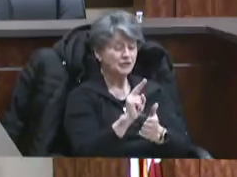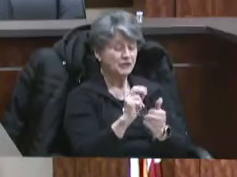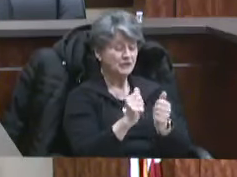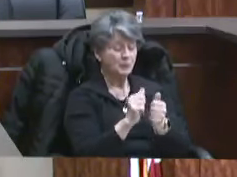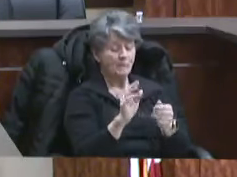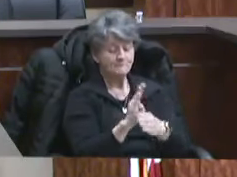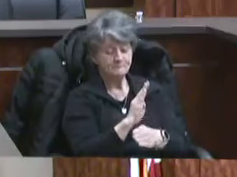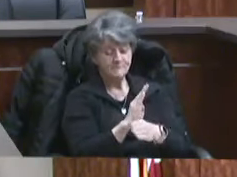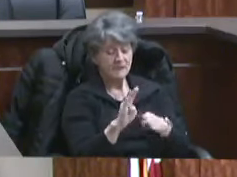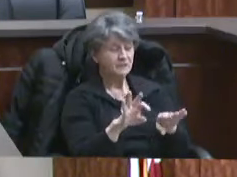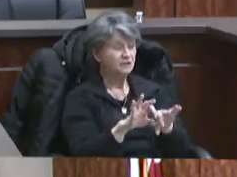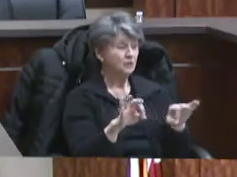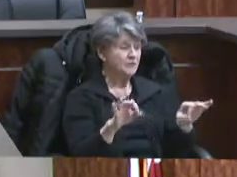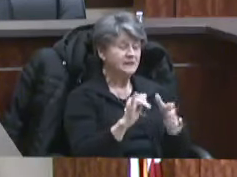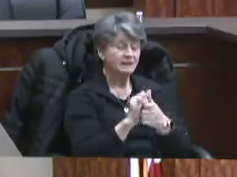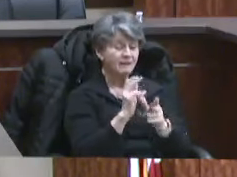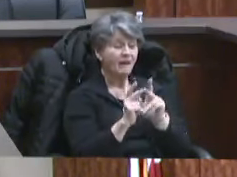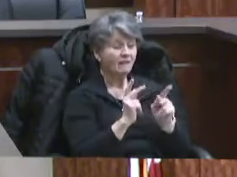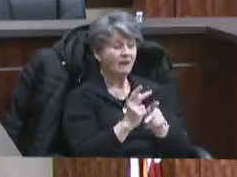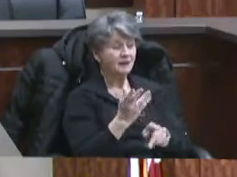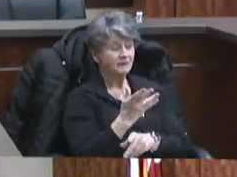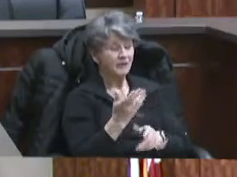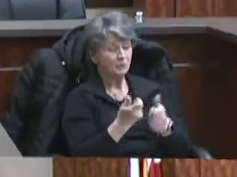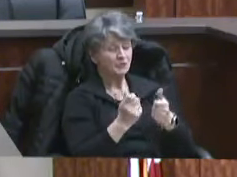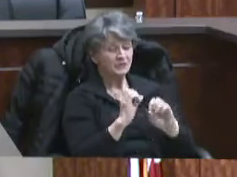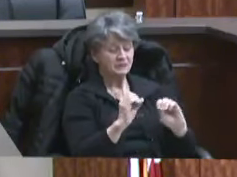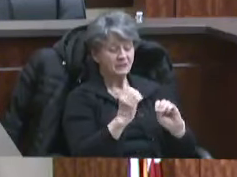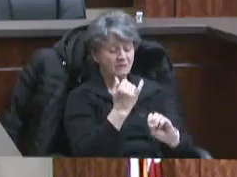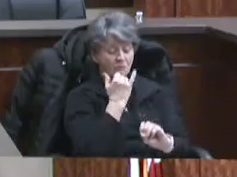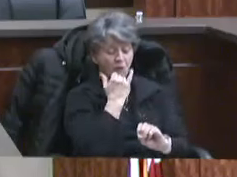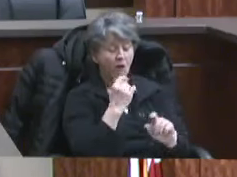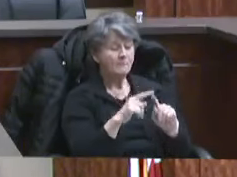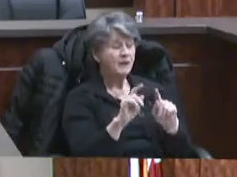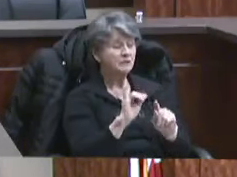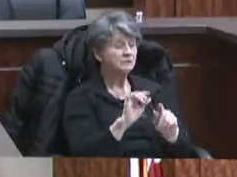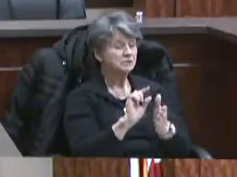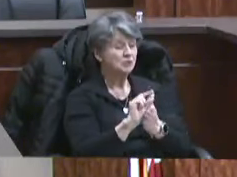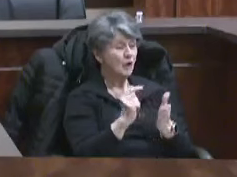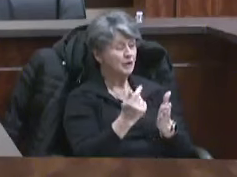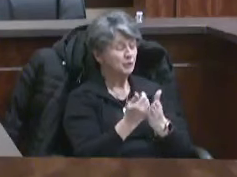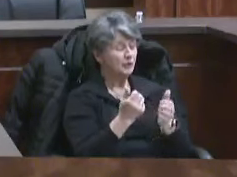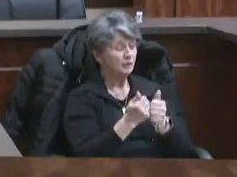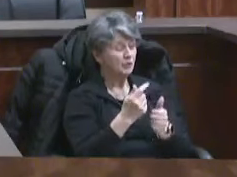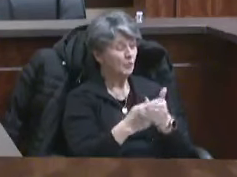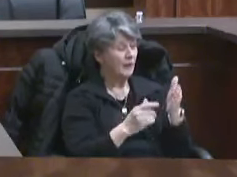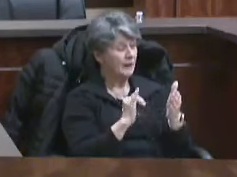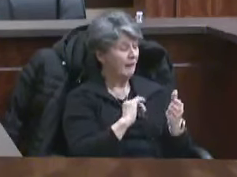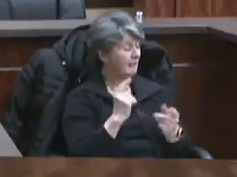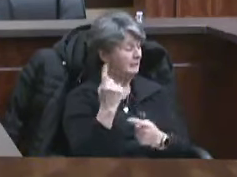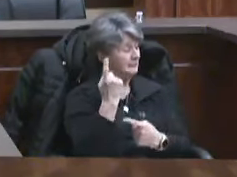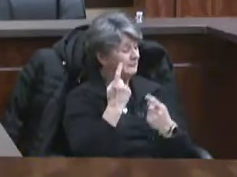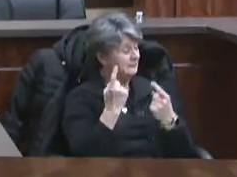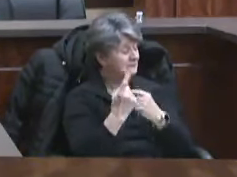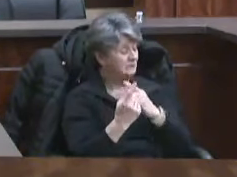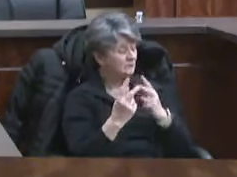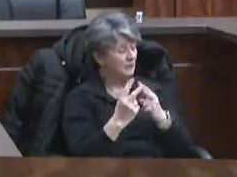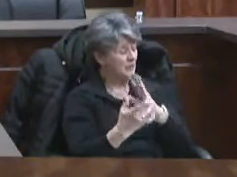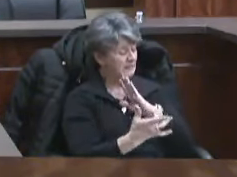business degrees and that sort of thing, which is nothing wrong with, but they are graduating with what I consider fairly